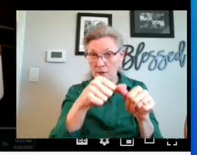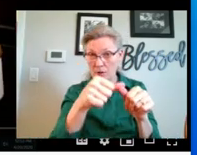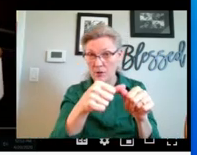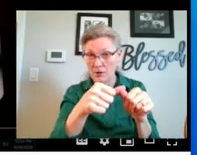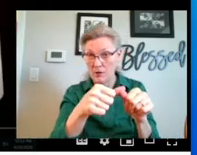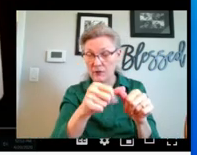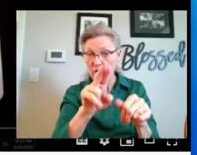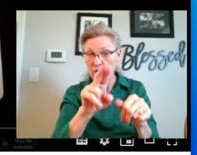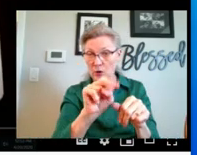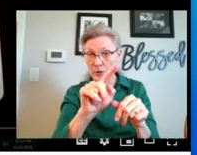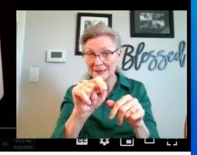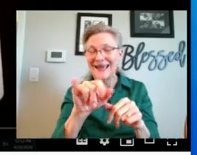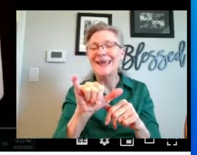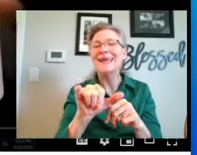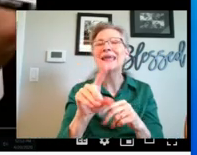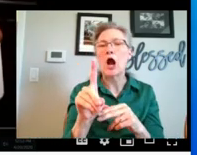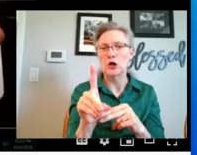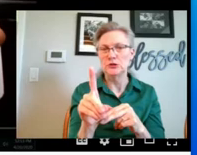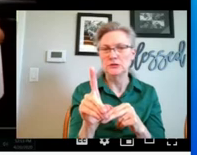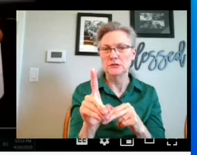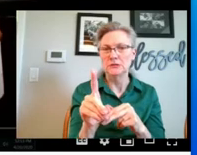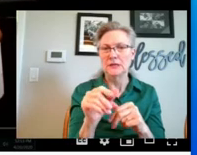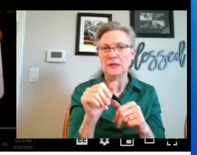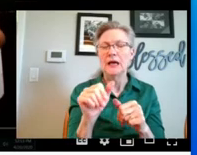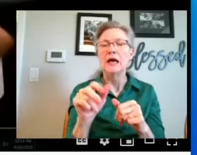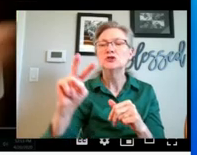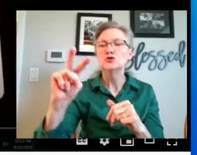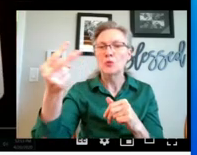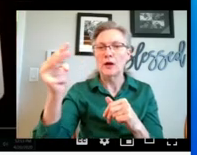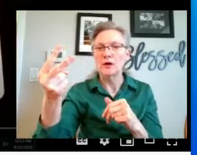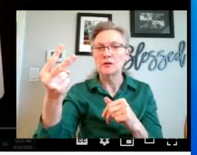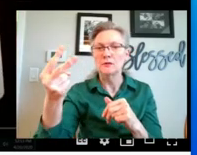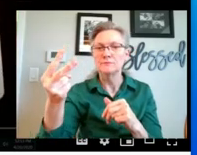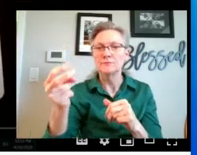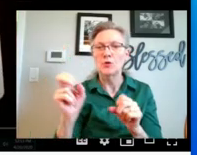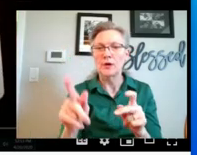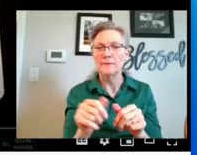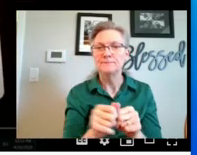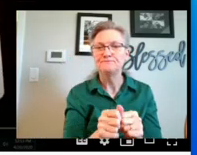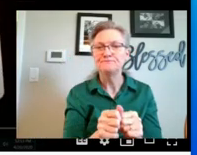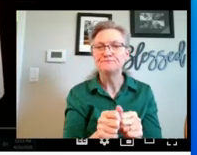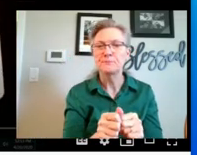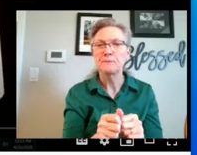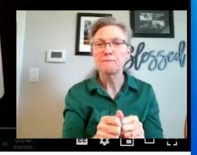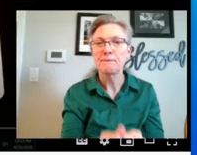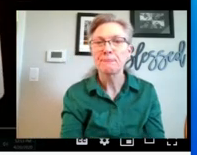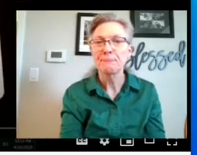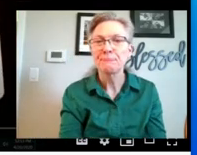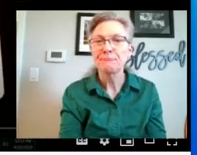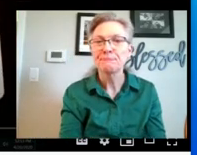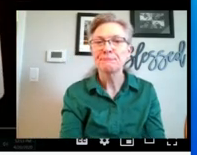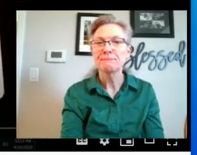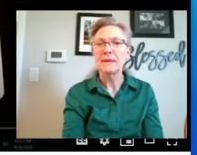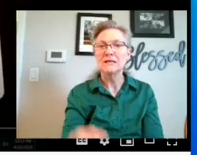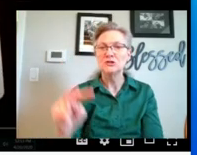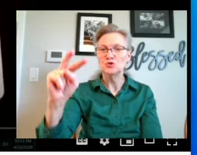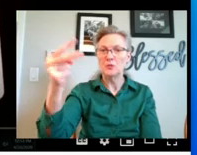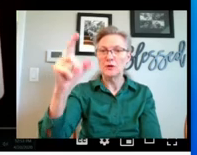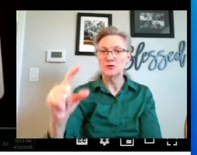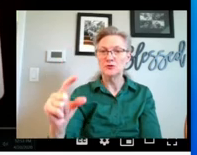that it's yards, not just yards, it's squares. I'm putting that small exponent 2 up top, right?